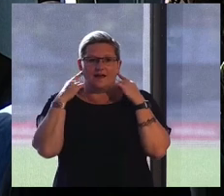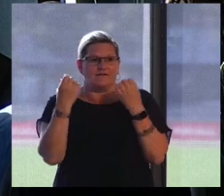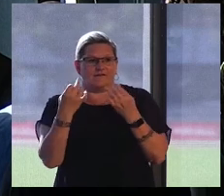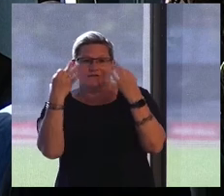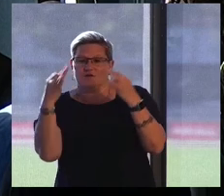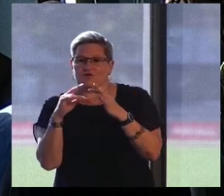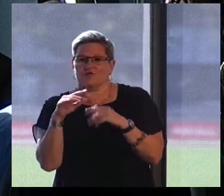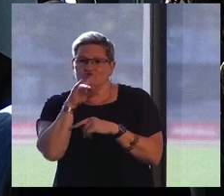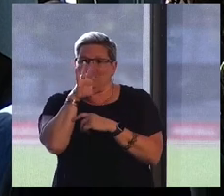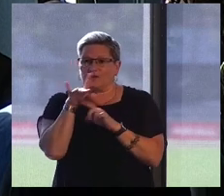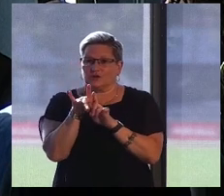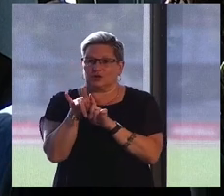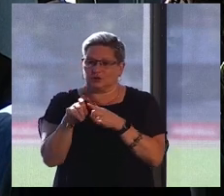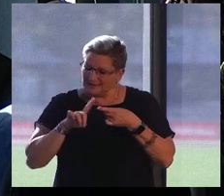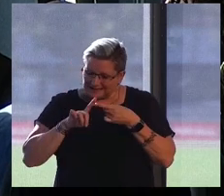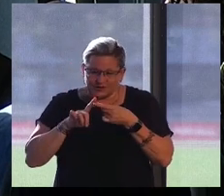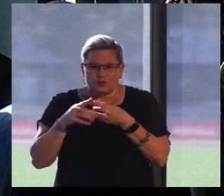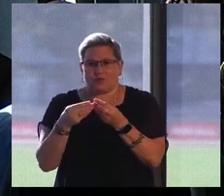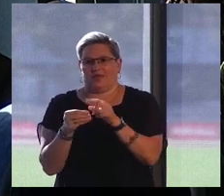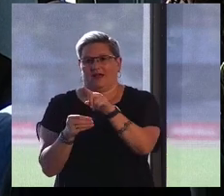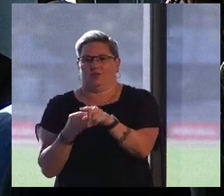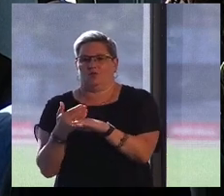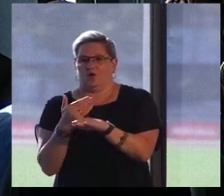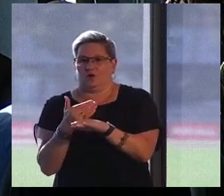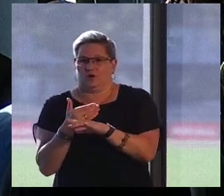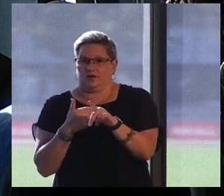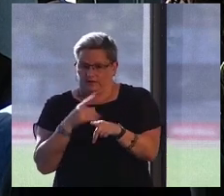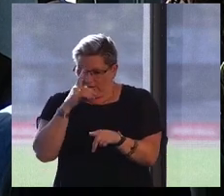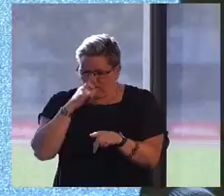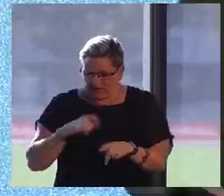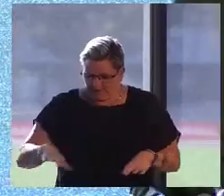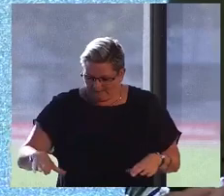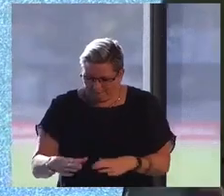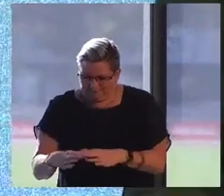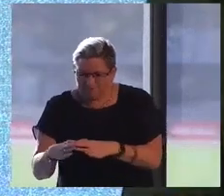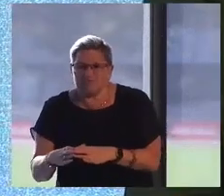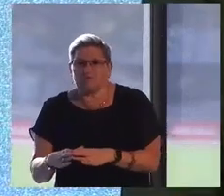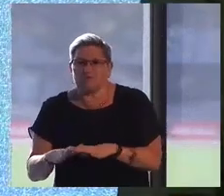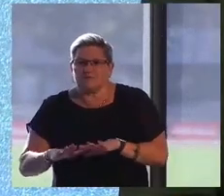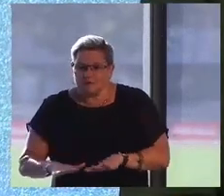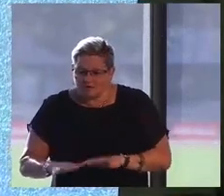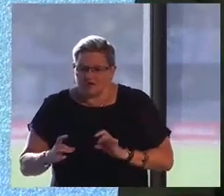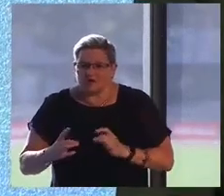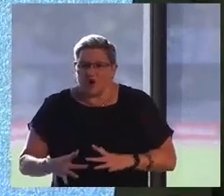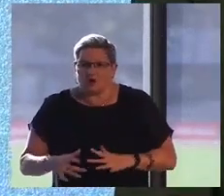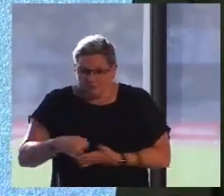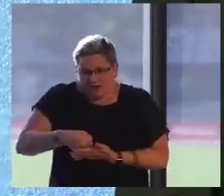species that you can actually get that coalition on the ground and then at a political level to actually work on it.